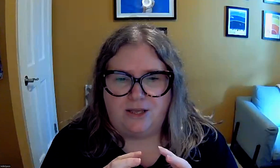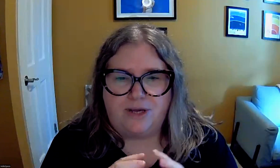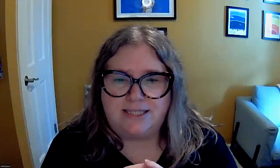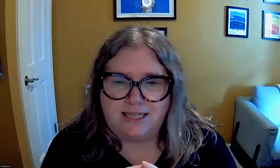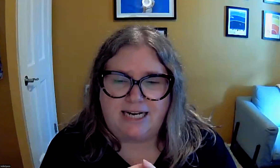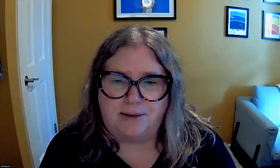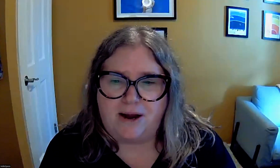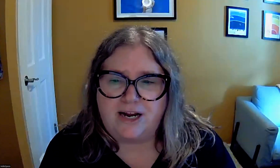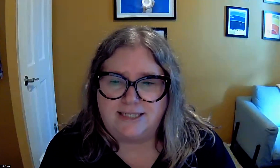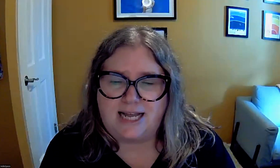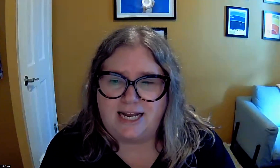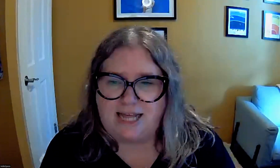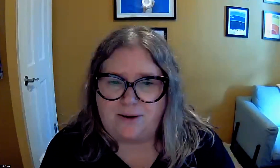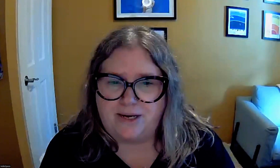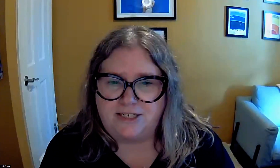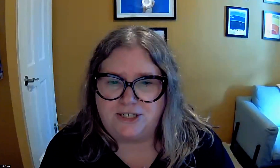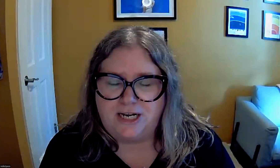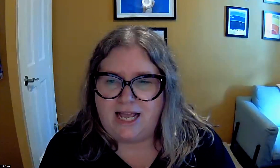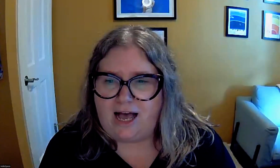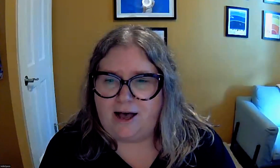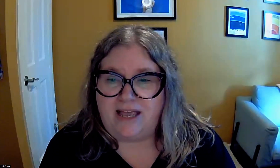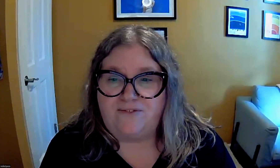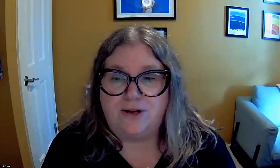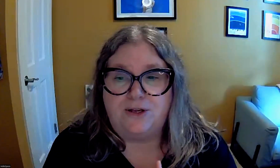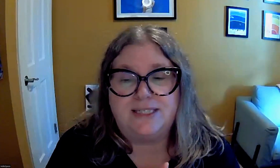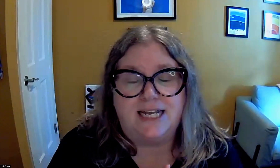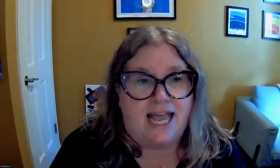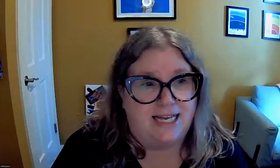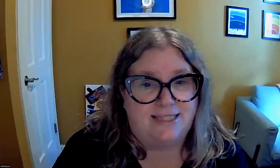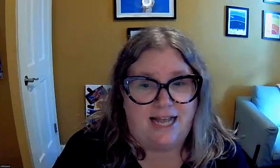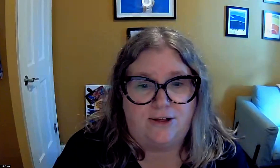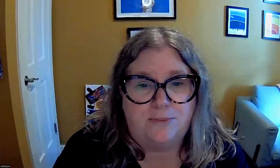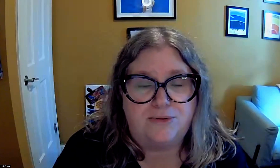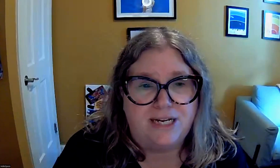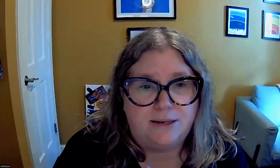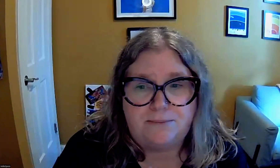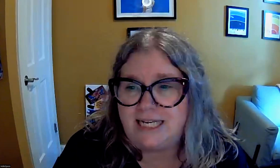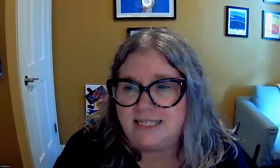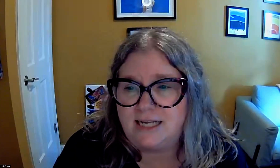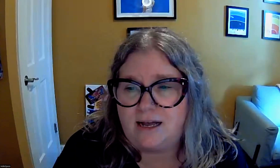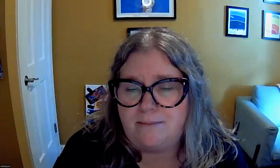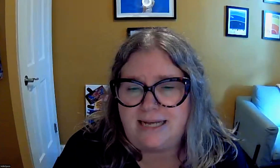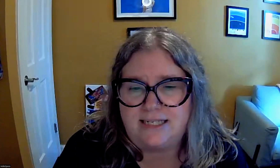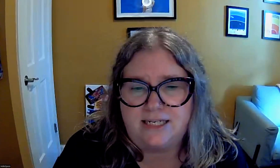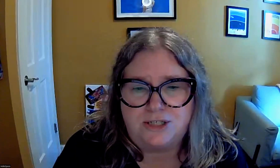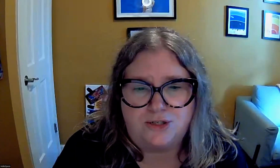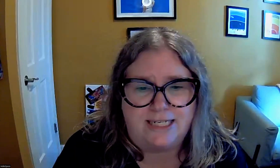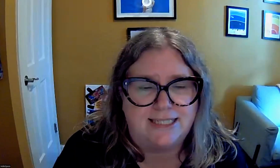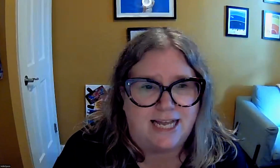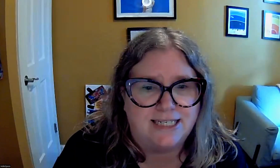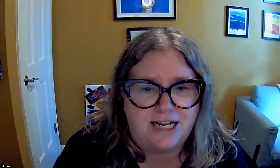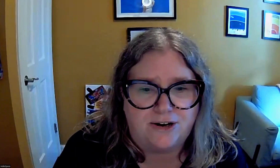it. You can select American Sign Language. If you're using ASL, please